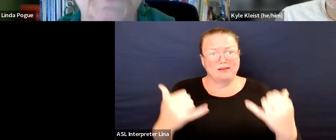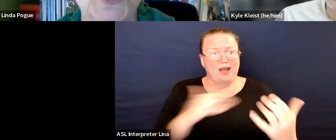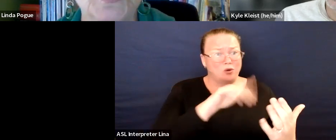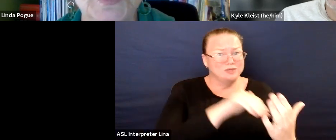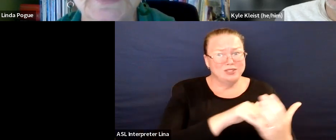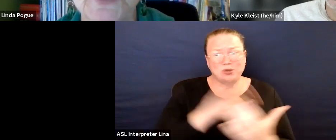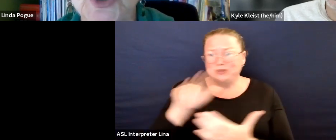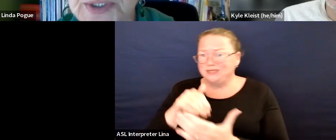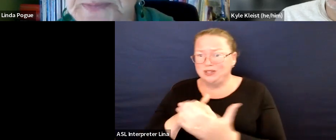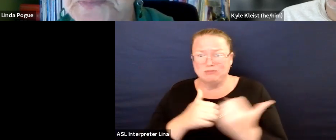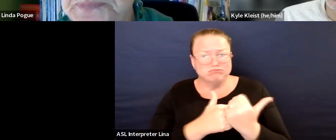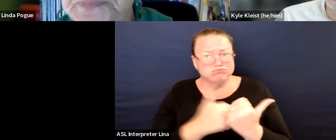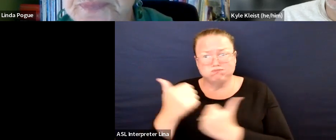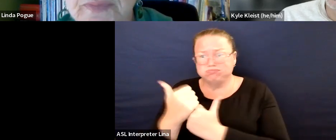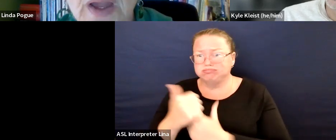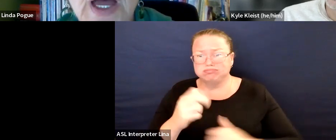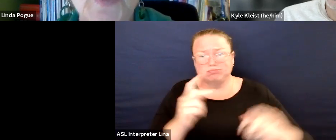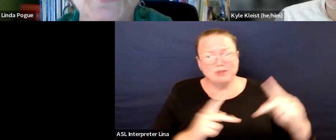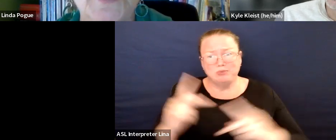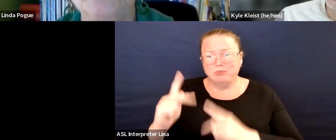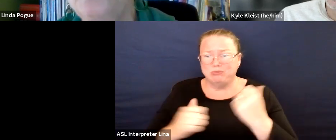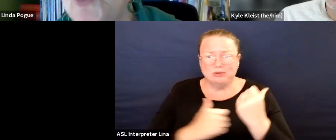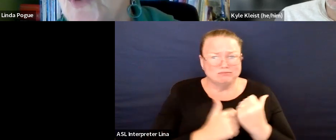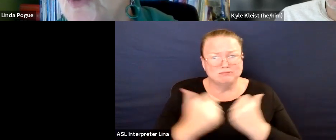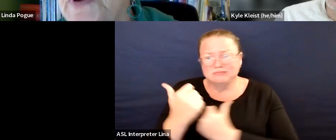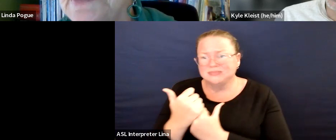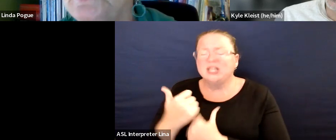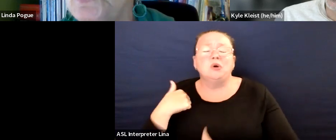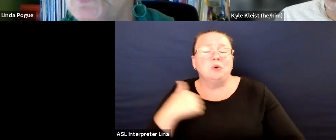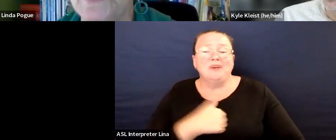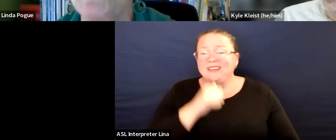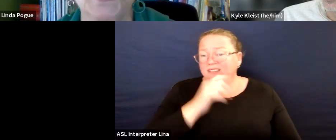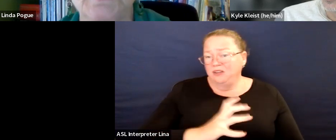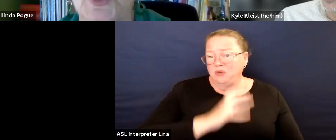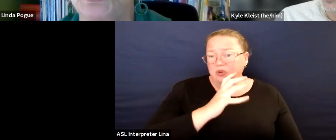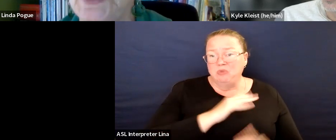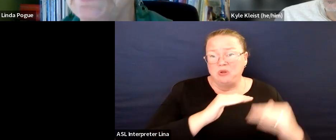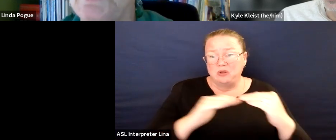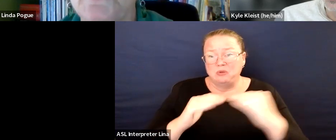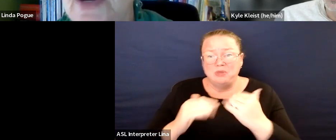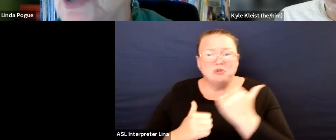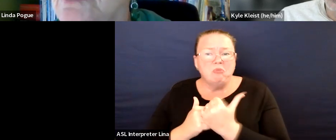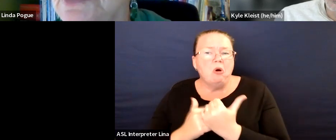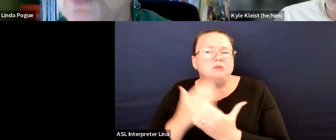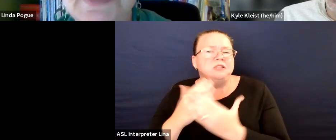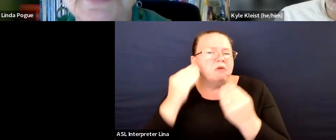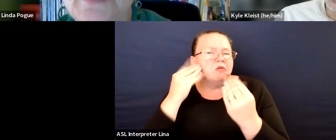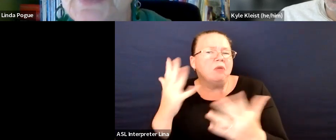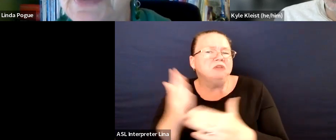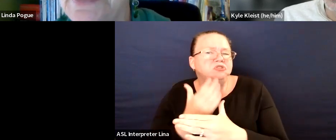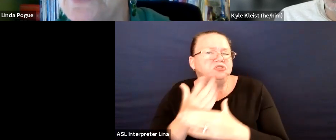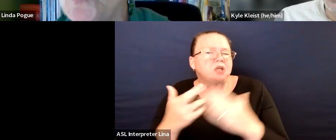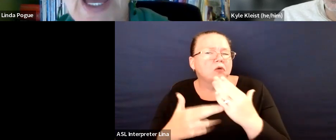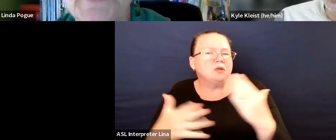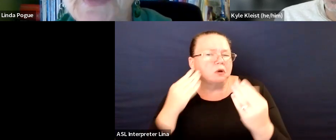centers, individuals to individuals. We do informal peer support where we just might share some information and resources to